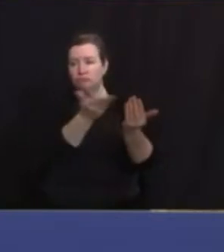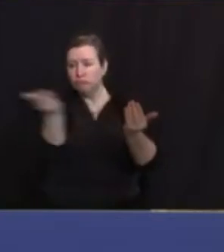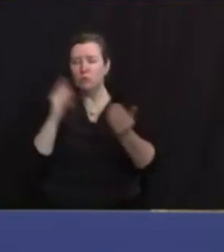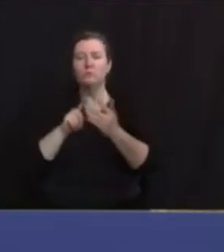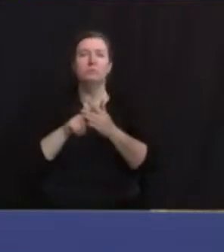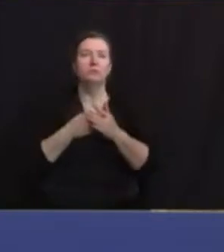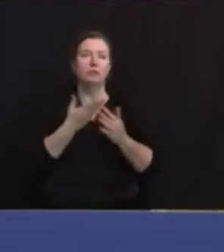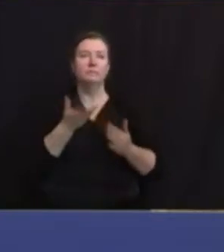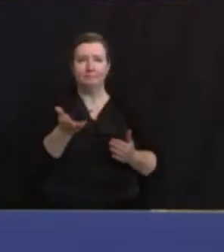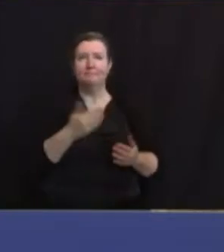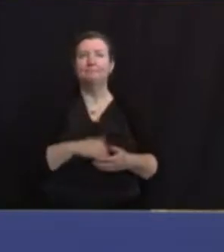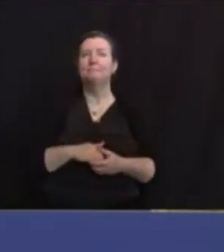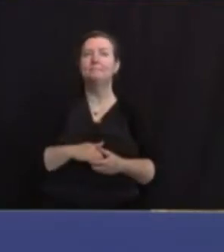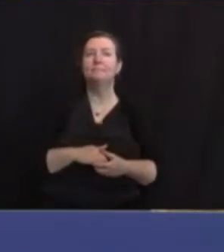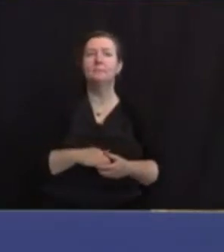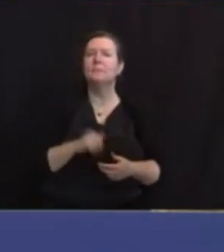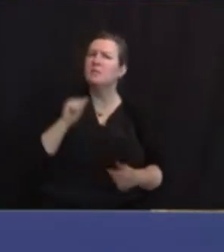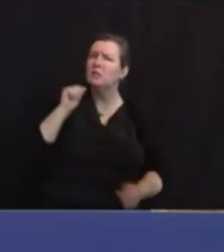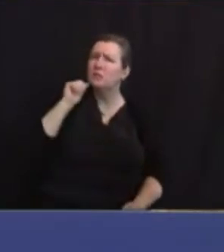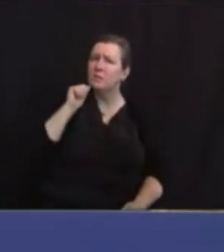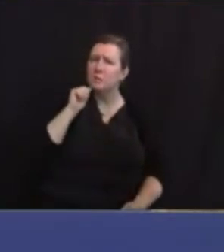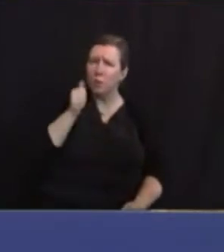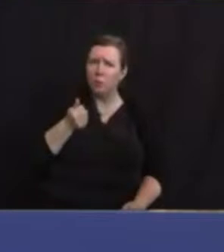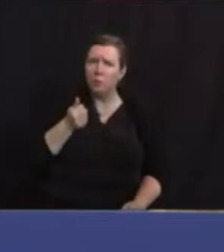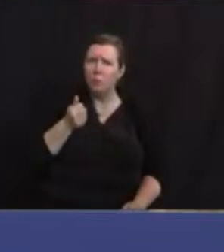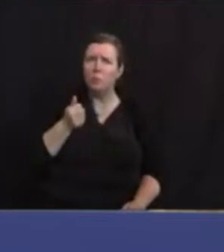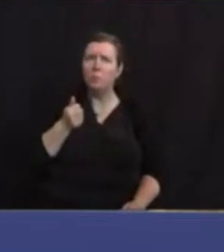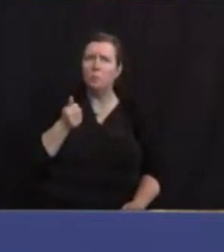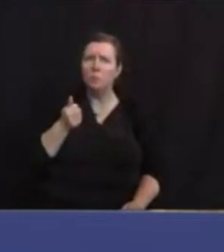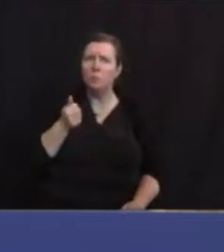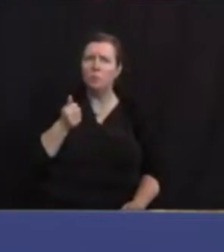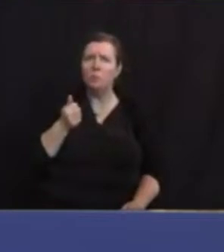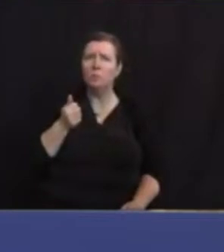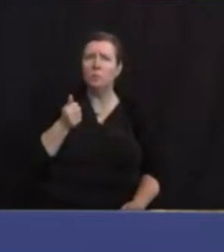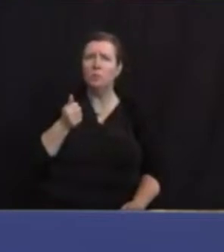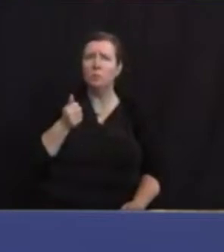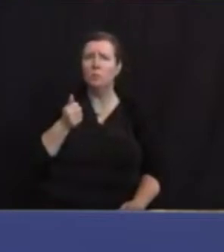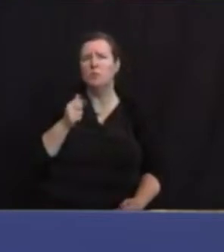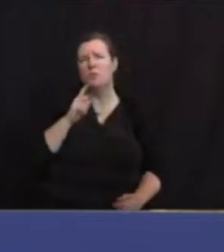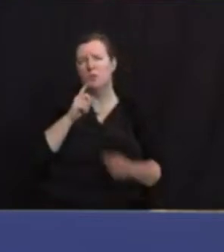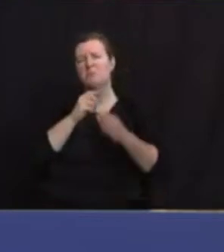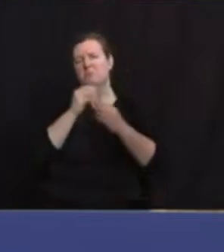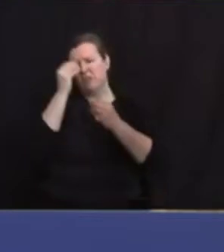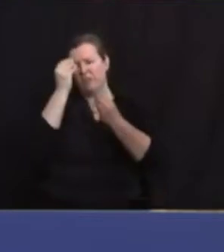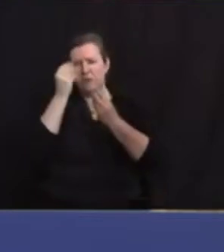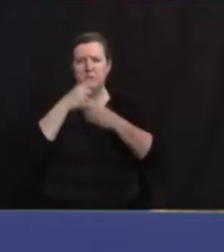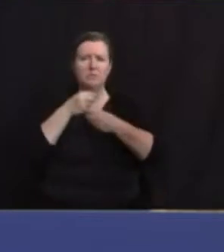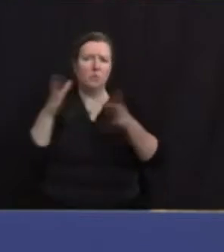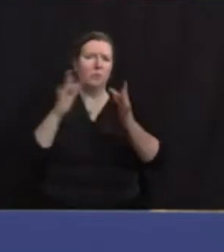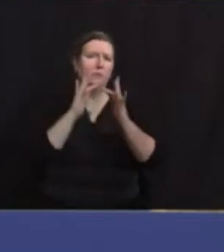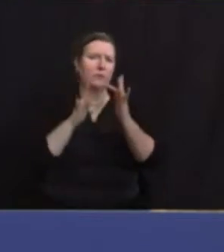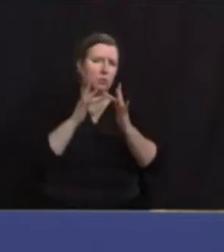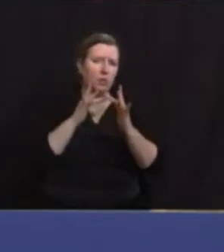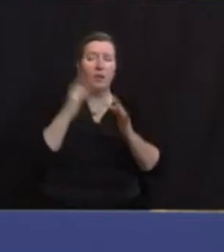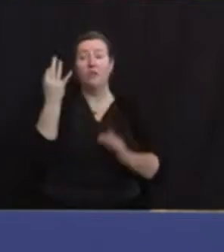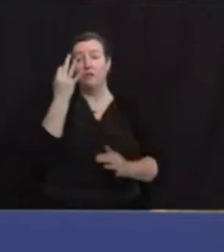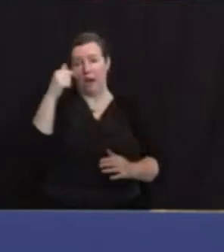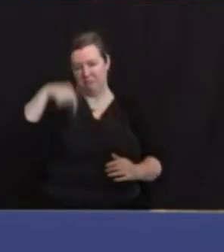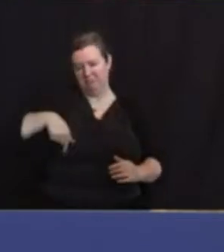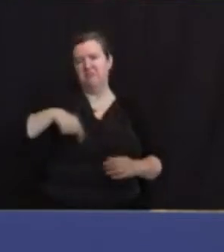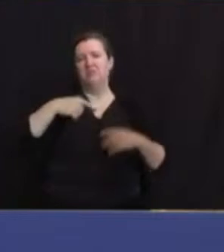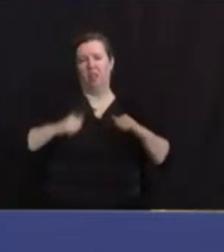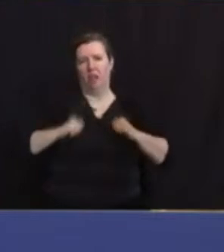weather providing, that we have wanted to be in, which is tomorrow virtual. We'll be back Friday at 1 o'clock unless you